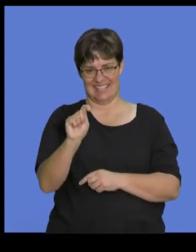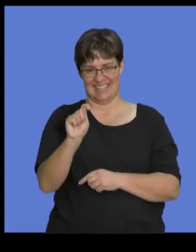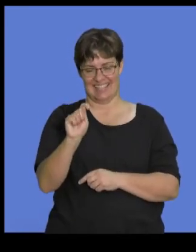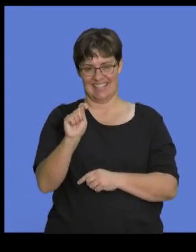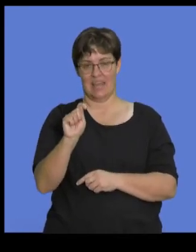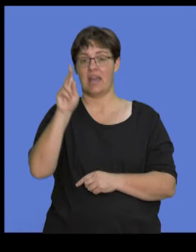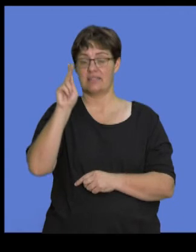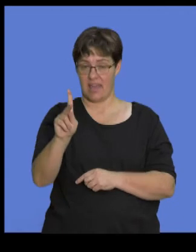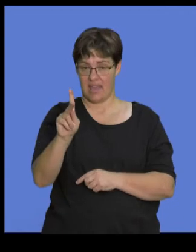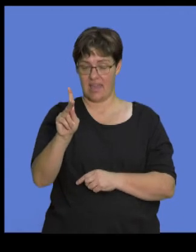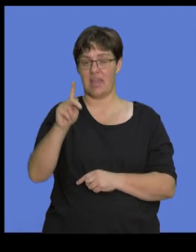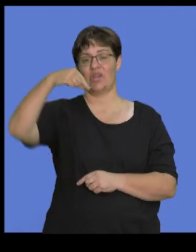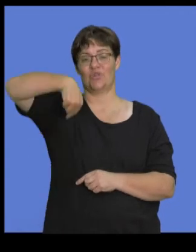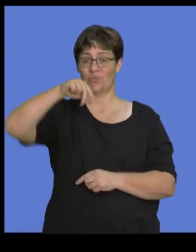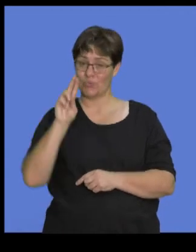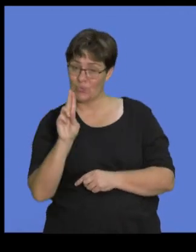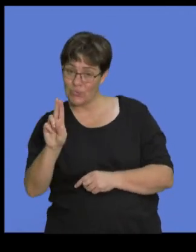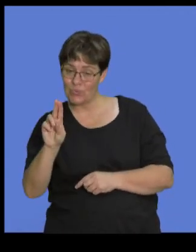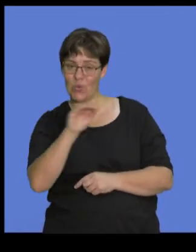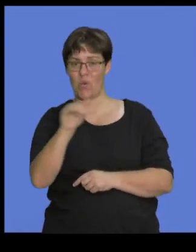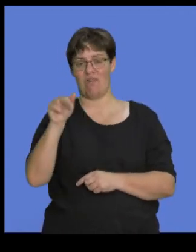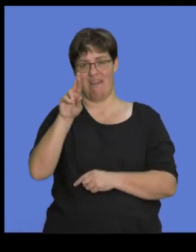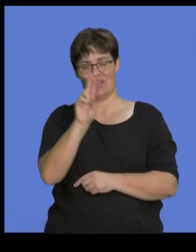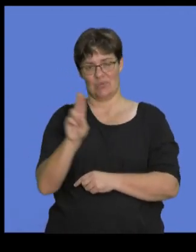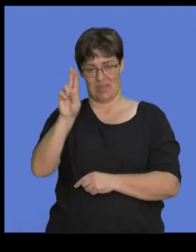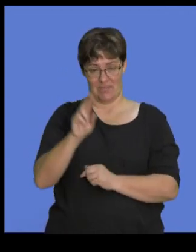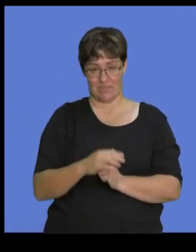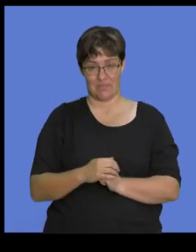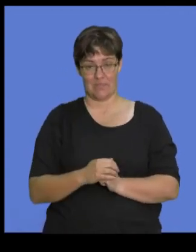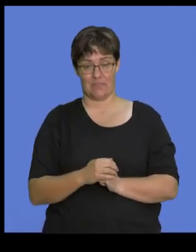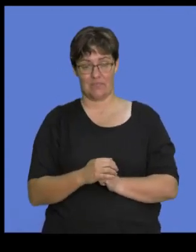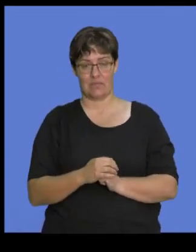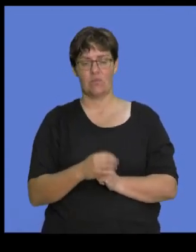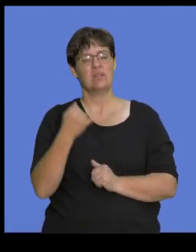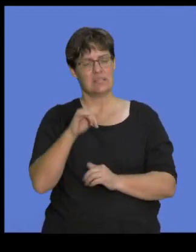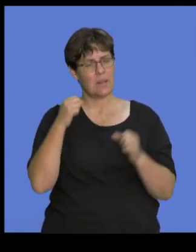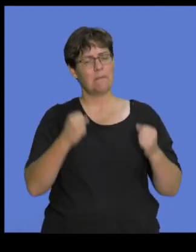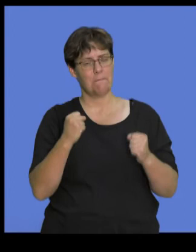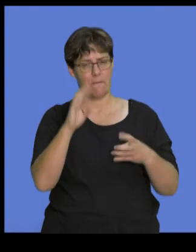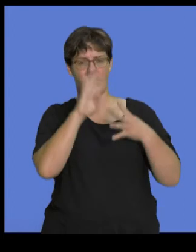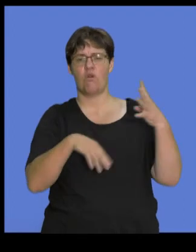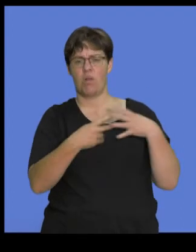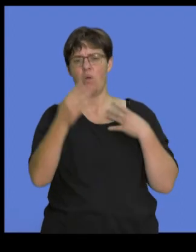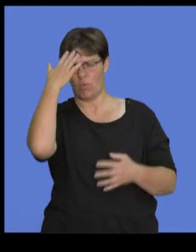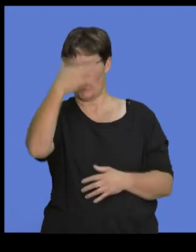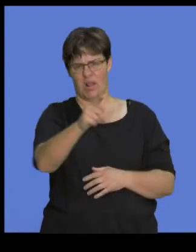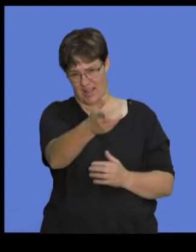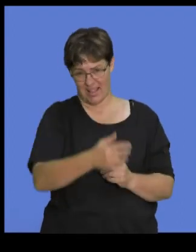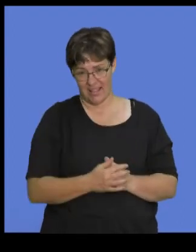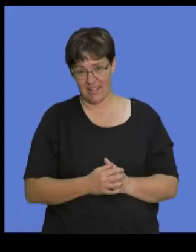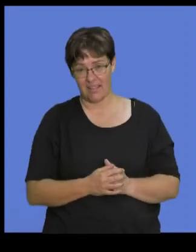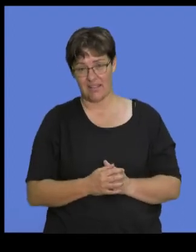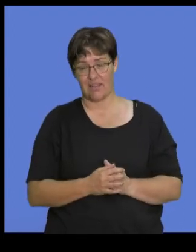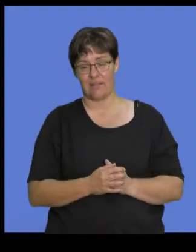plus K Q2 over R squared, right? So we're still using the formula that we're very familiar with,